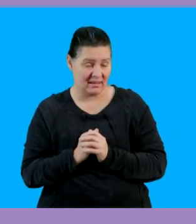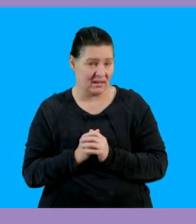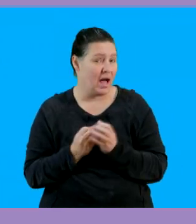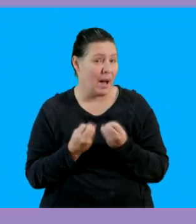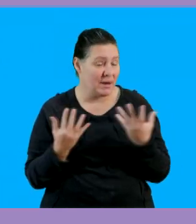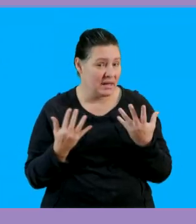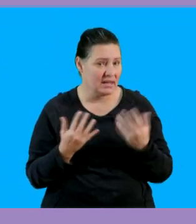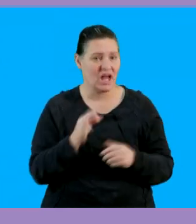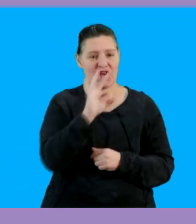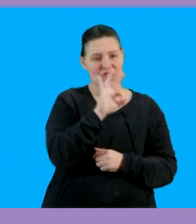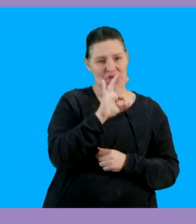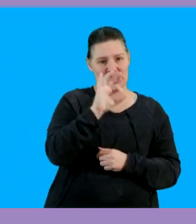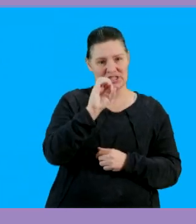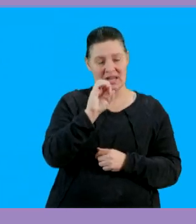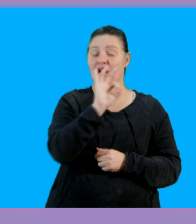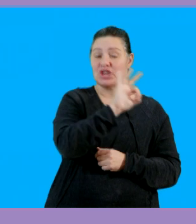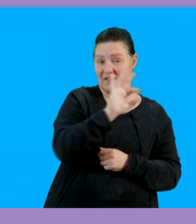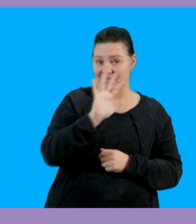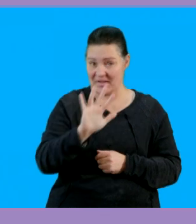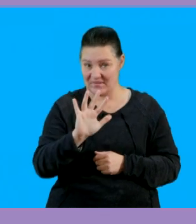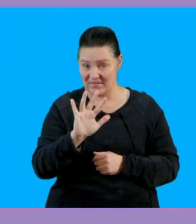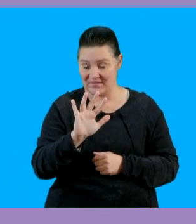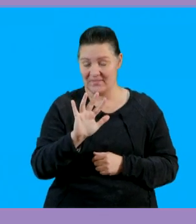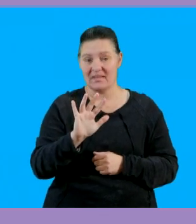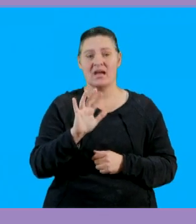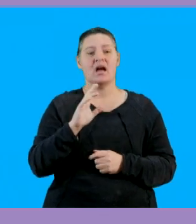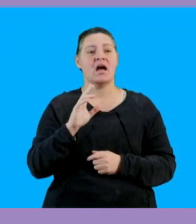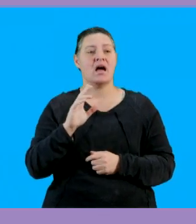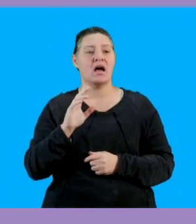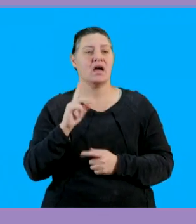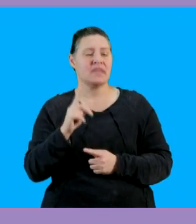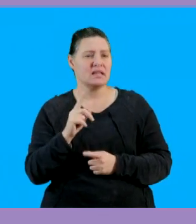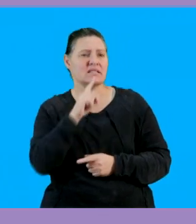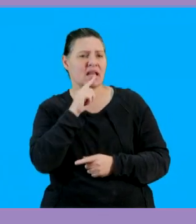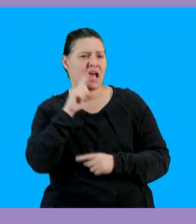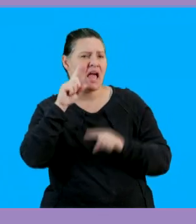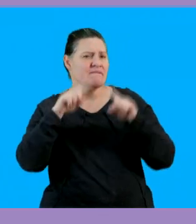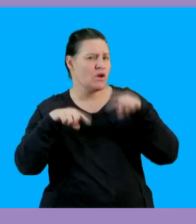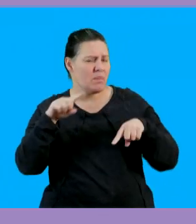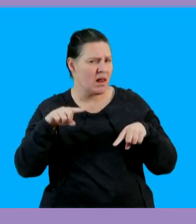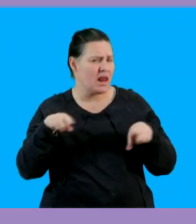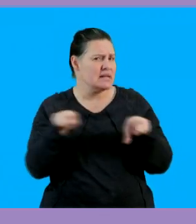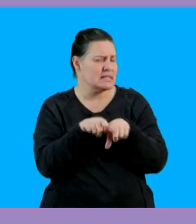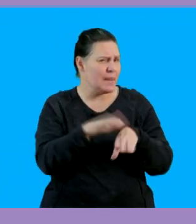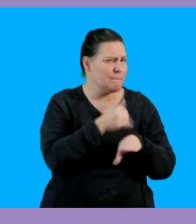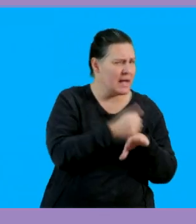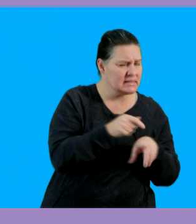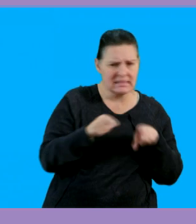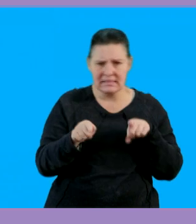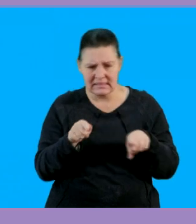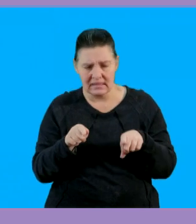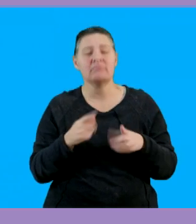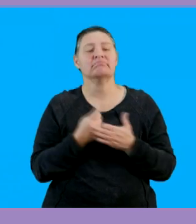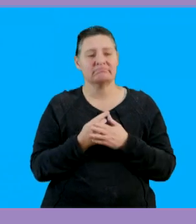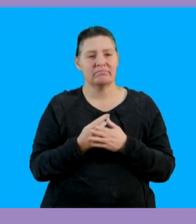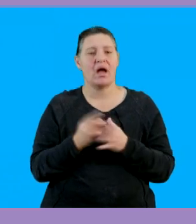by 7 is 35. Then we are going to look at the variables. If they have the same base and we are